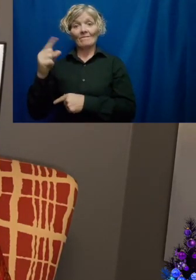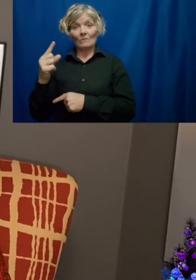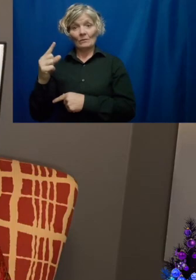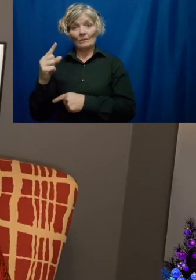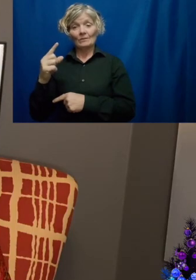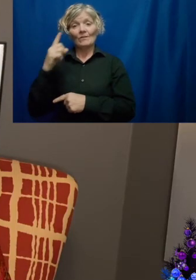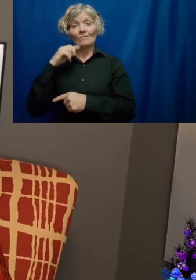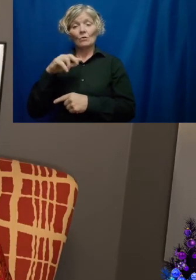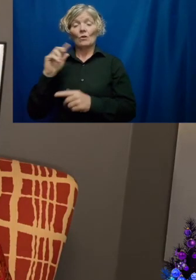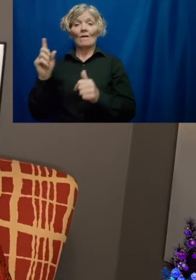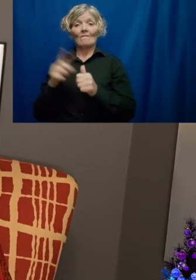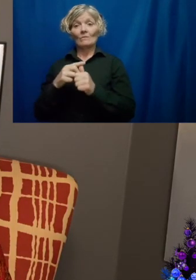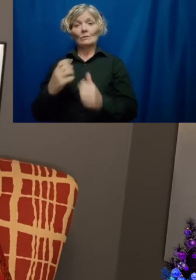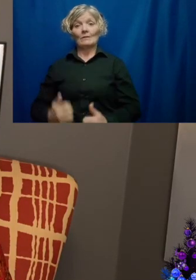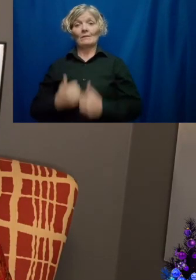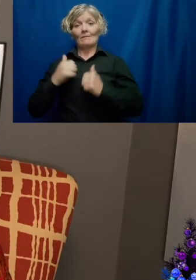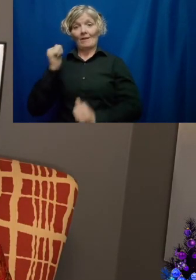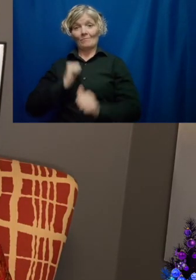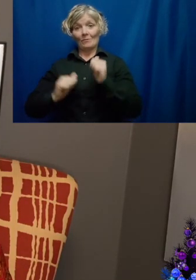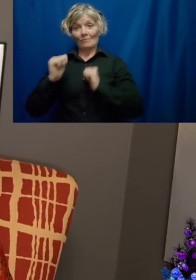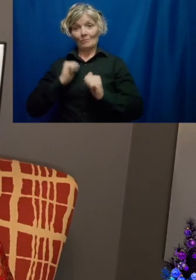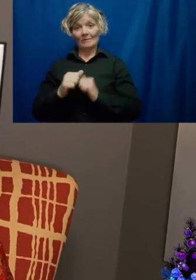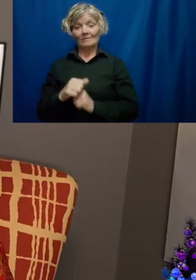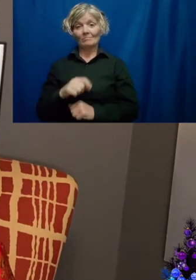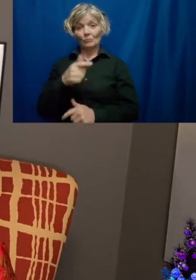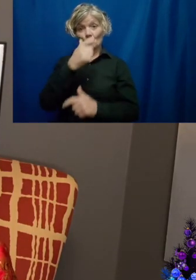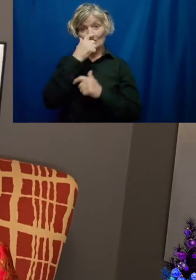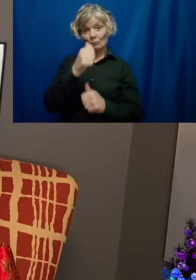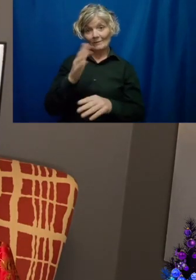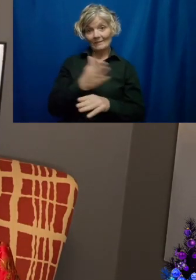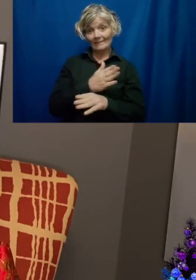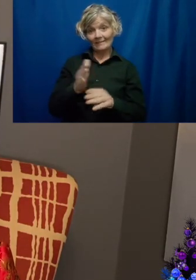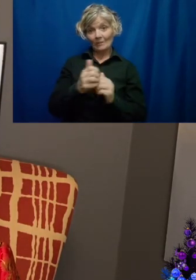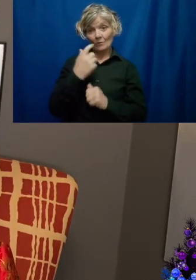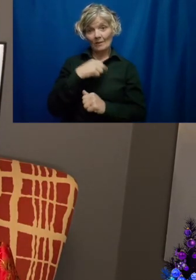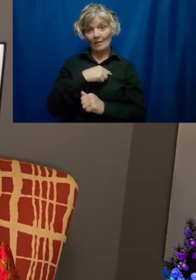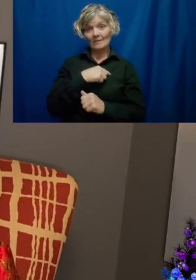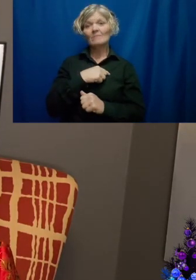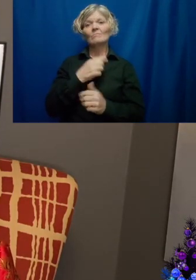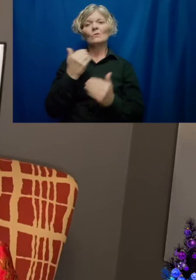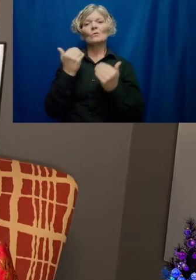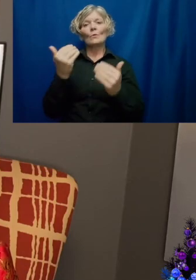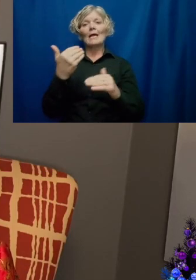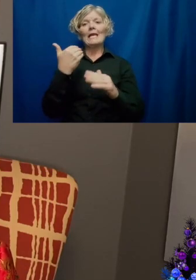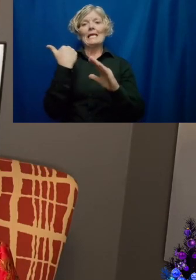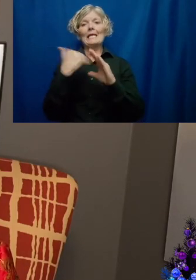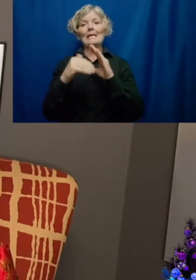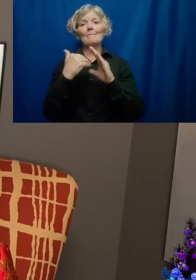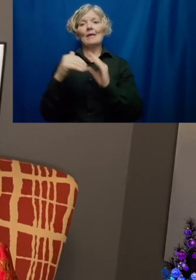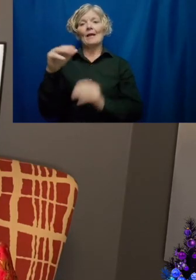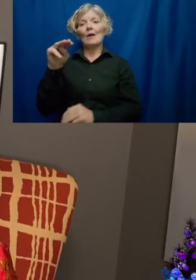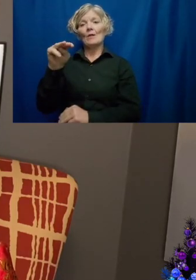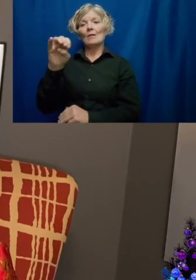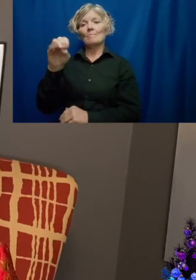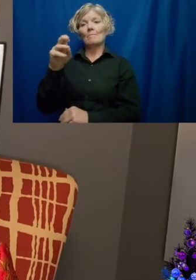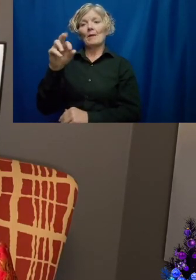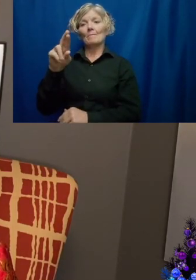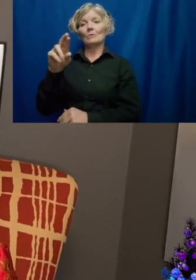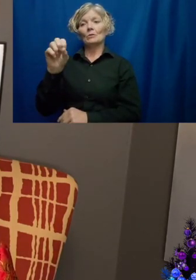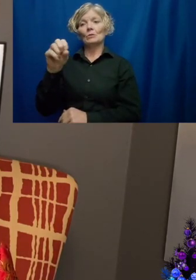performance. We hope to see you there. If you're interested in singing with us, you can send an email